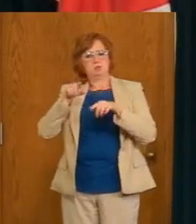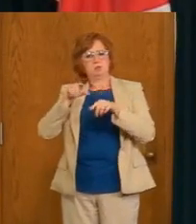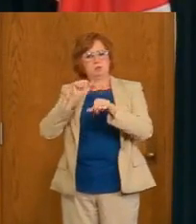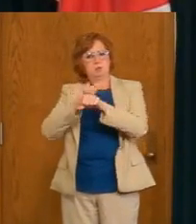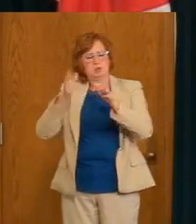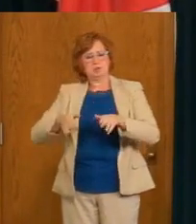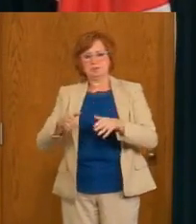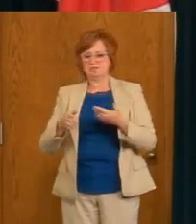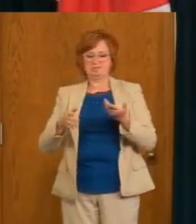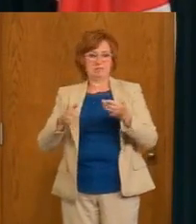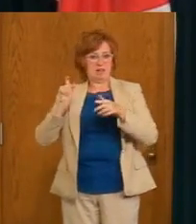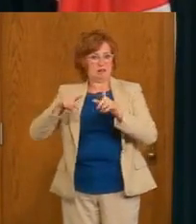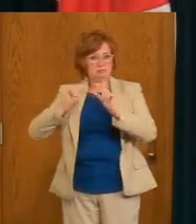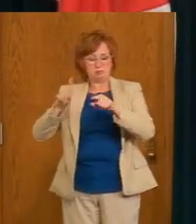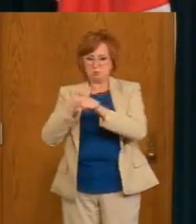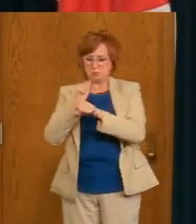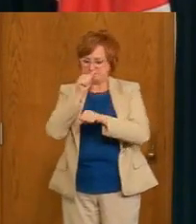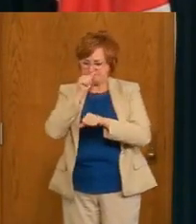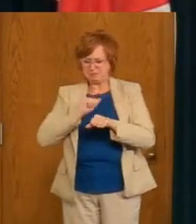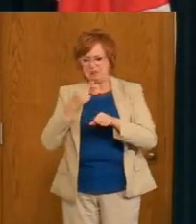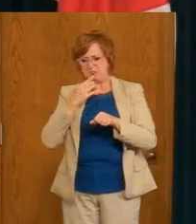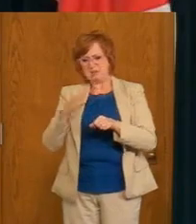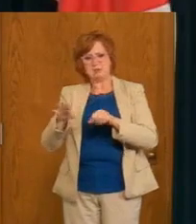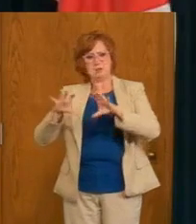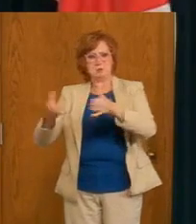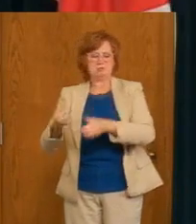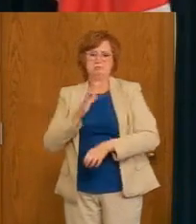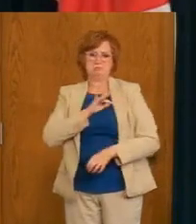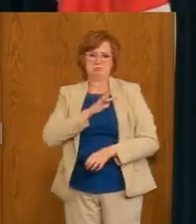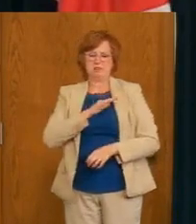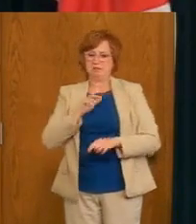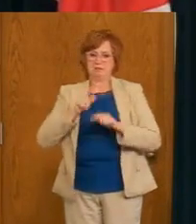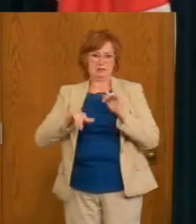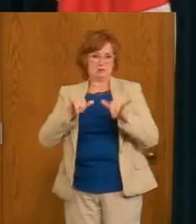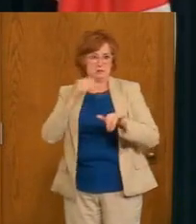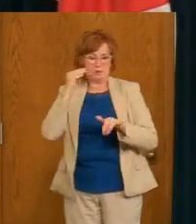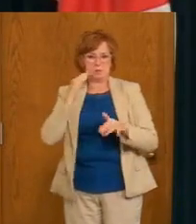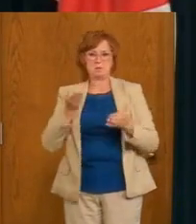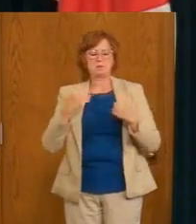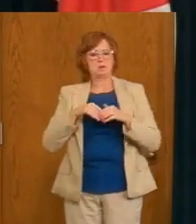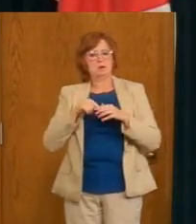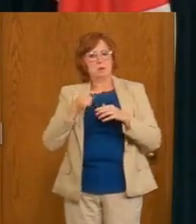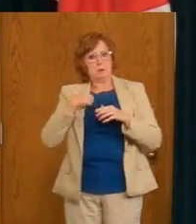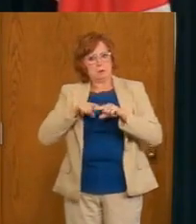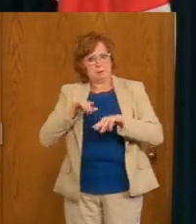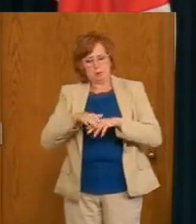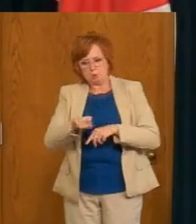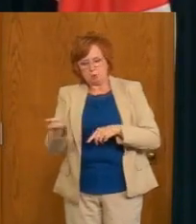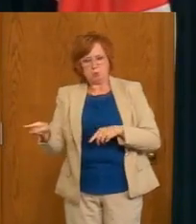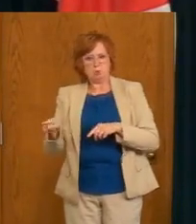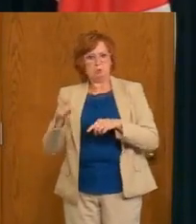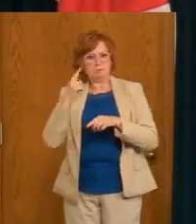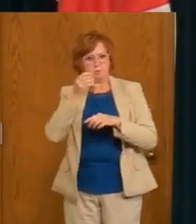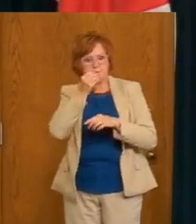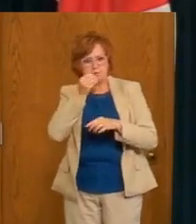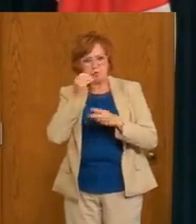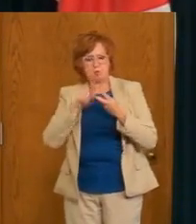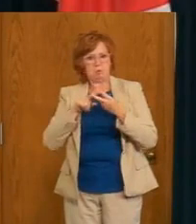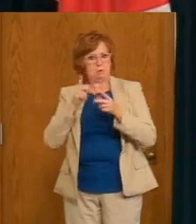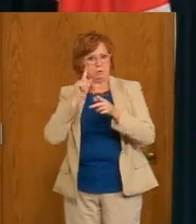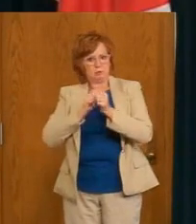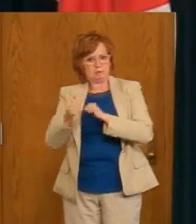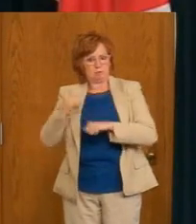course of the past number of months. The essential workers who we depend on to go to work and to provide the goods and the services and the